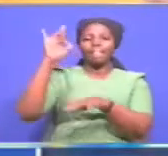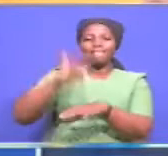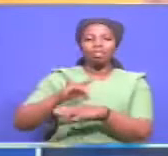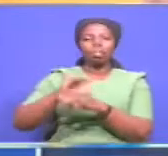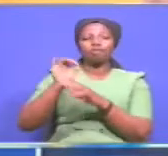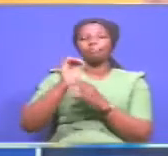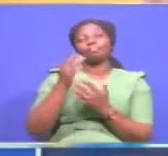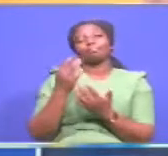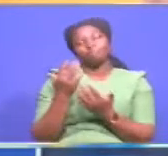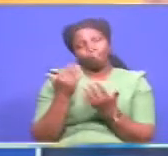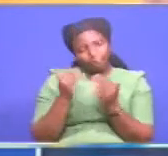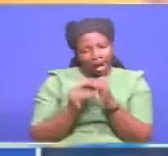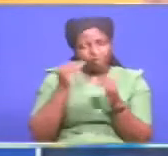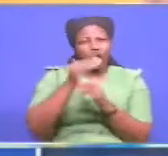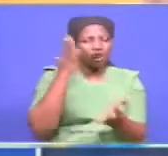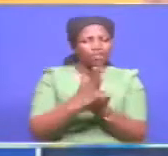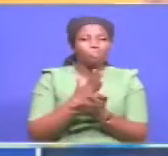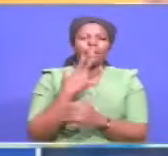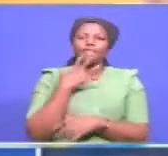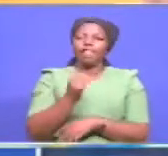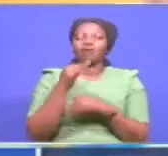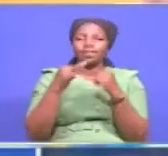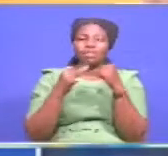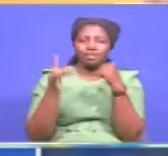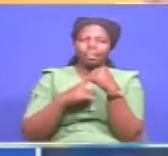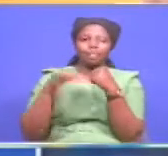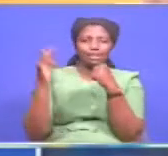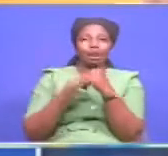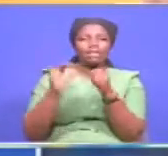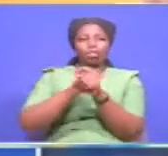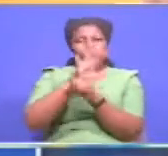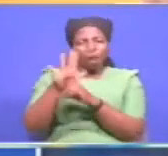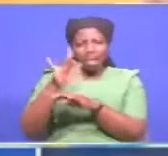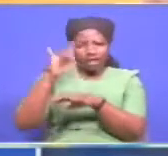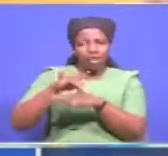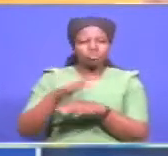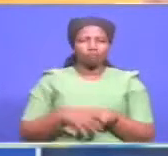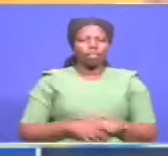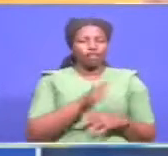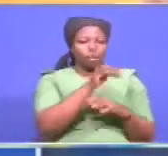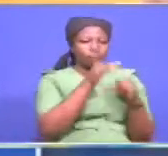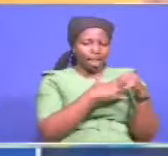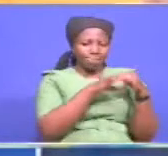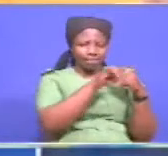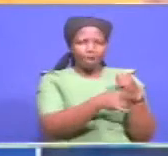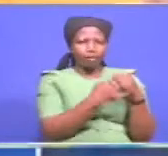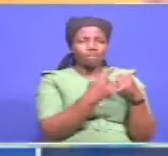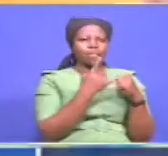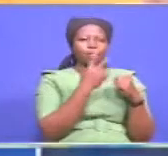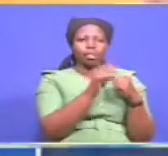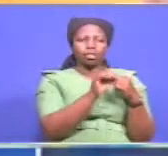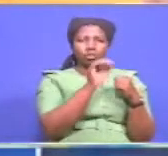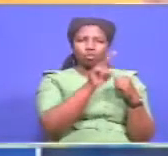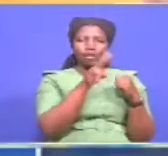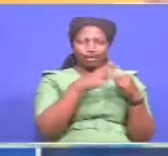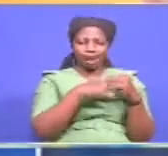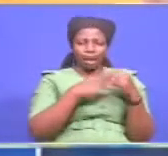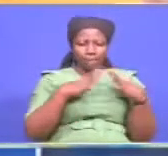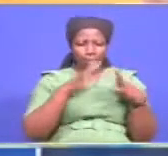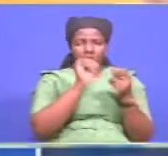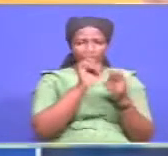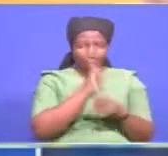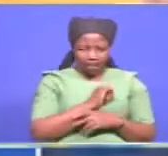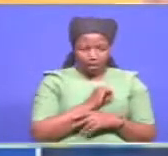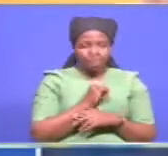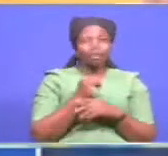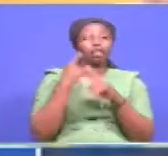the confirmation of 568 COVID-19 infections from 9,029 samples tested. The latest figures